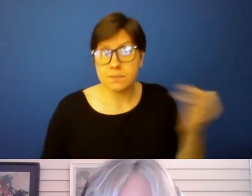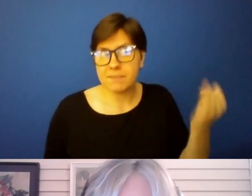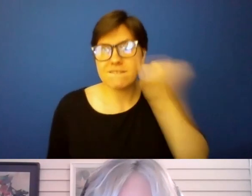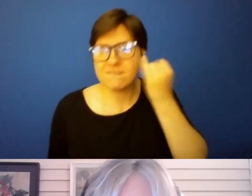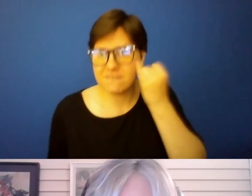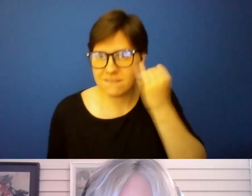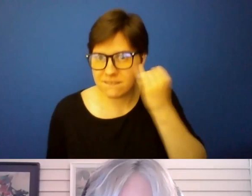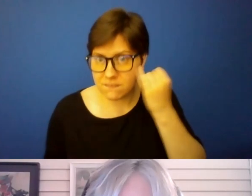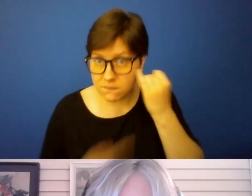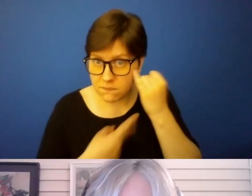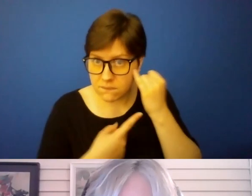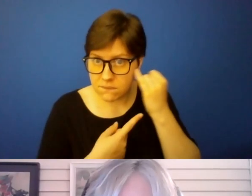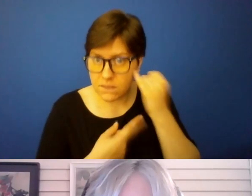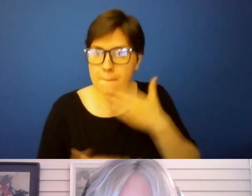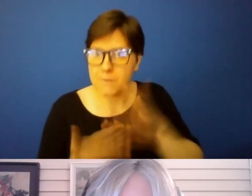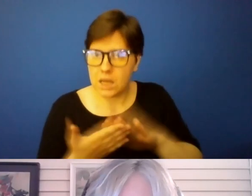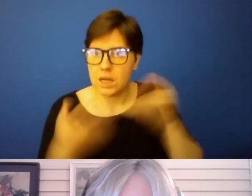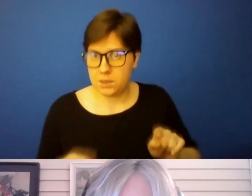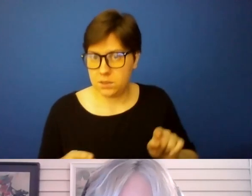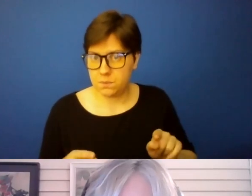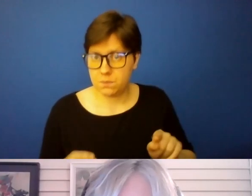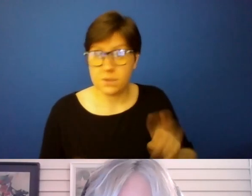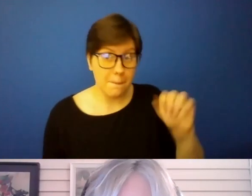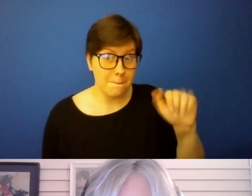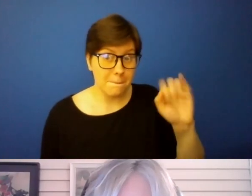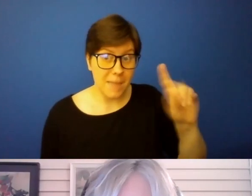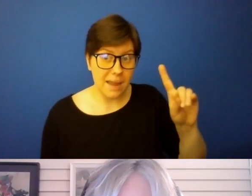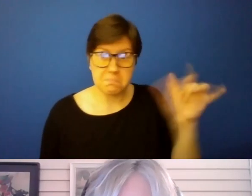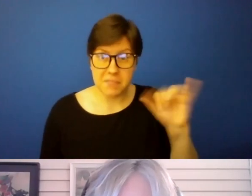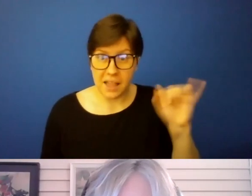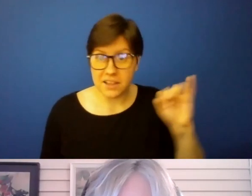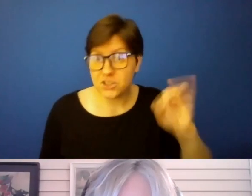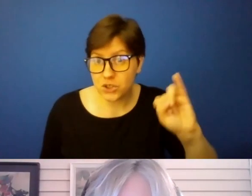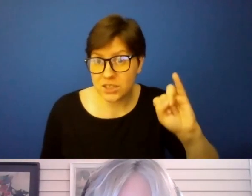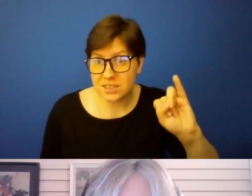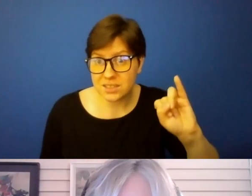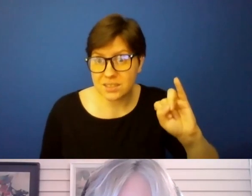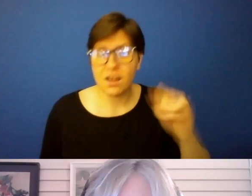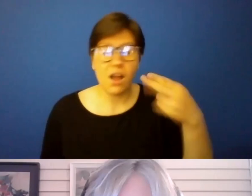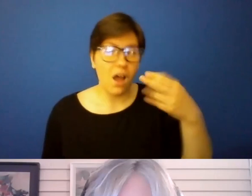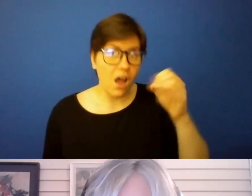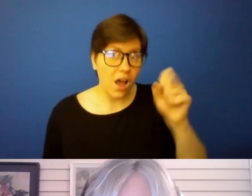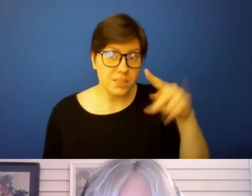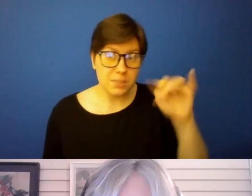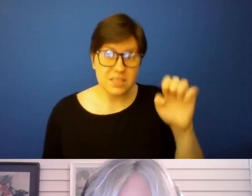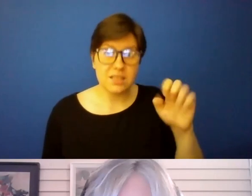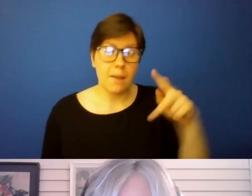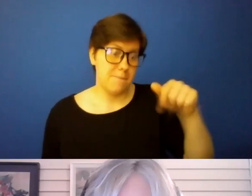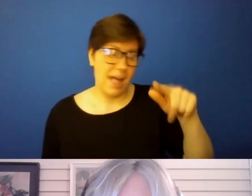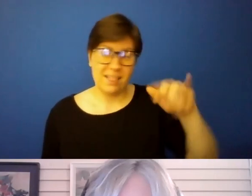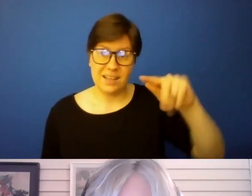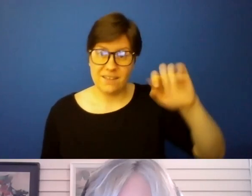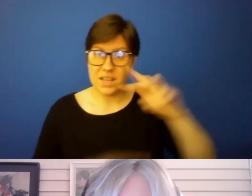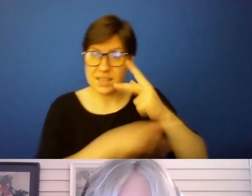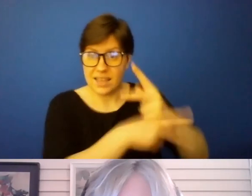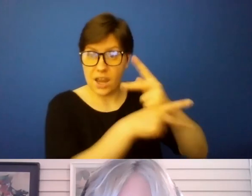just in case something bad happens. Maid is like insurance. Hospice and palliative care is almost